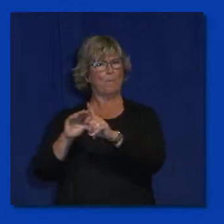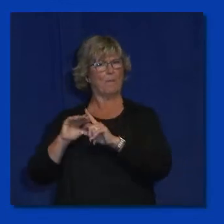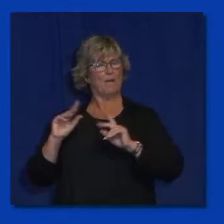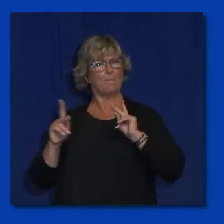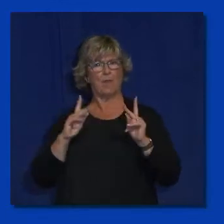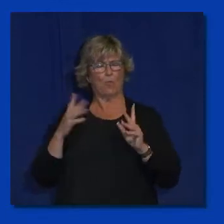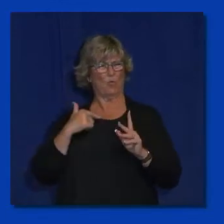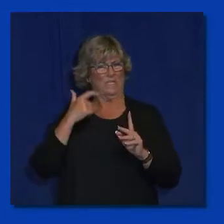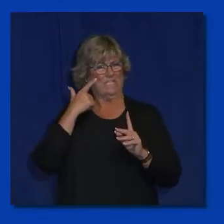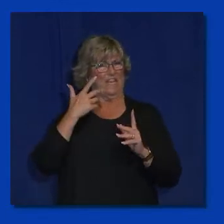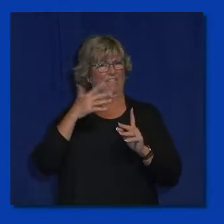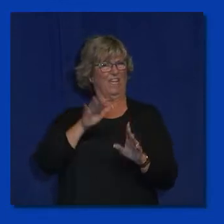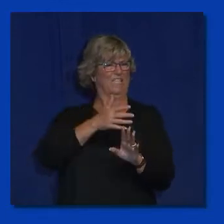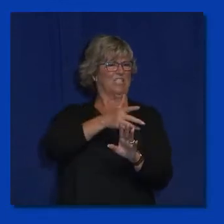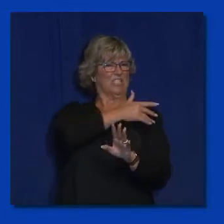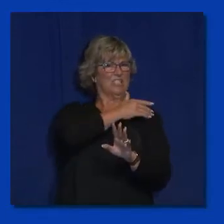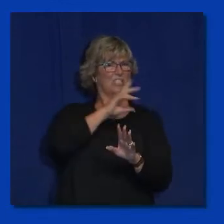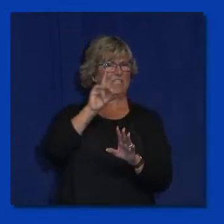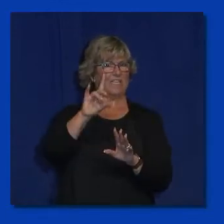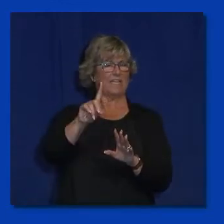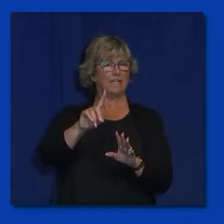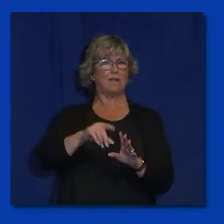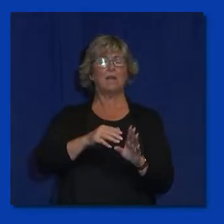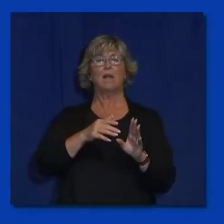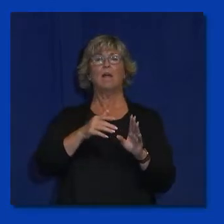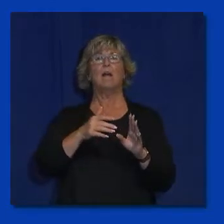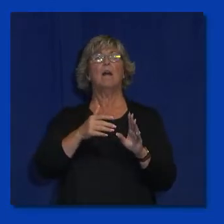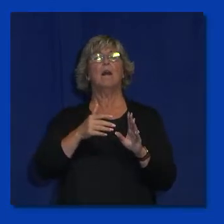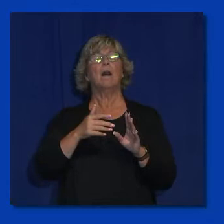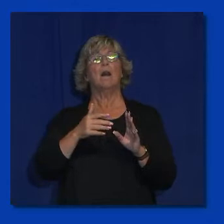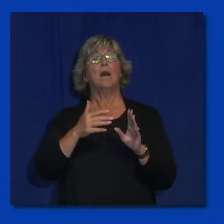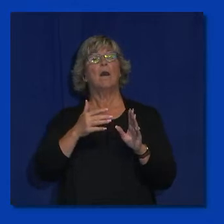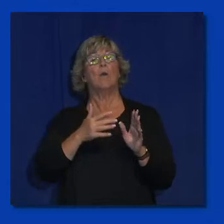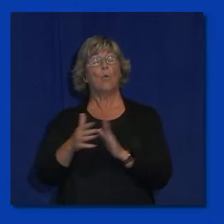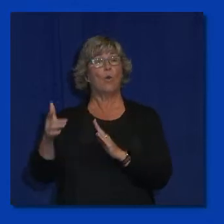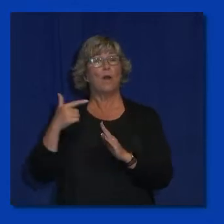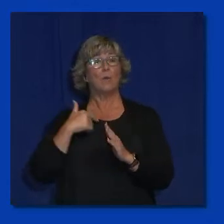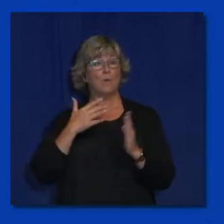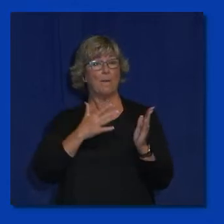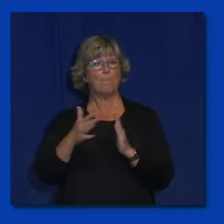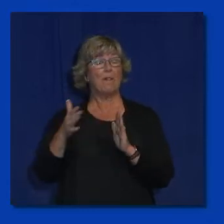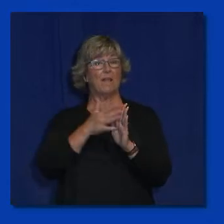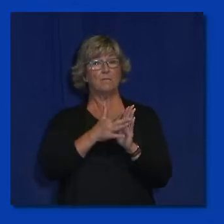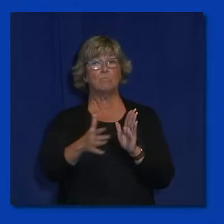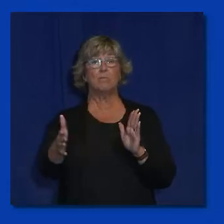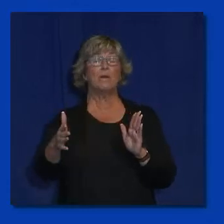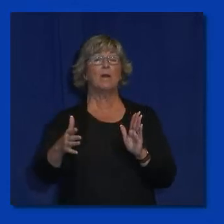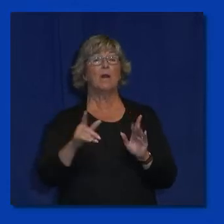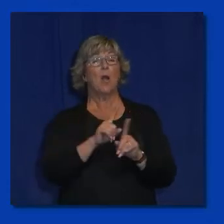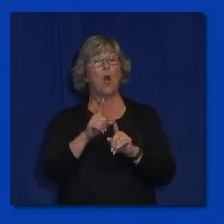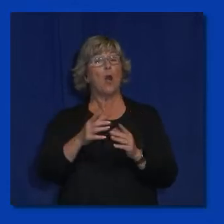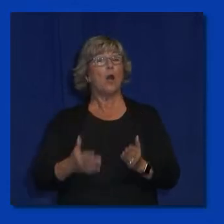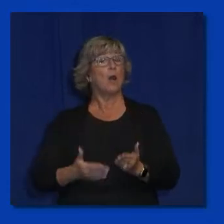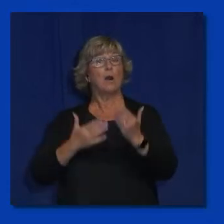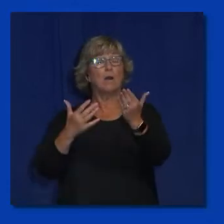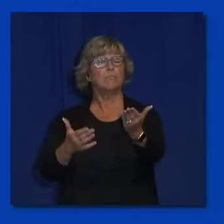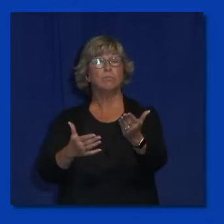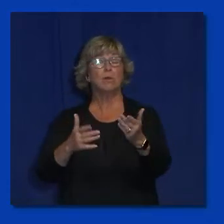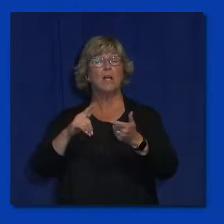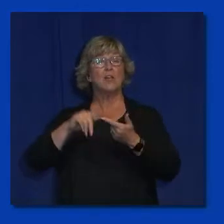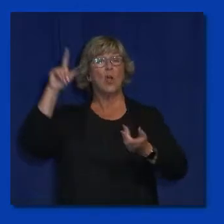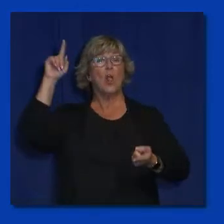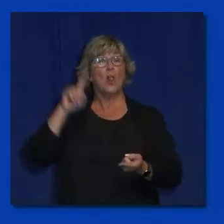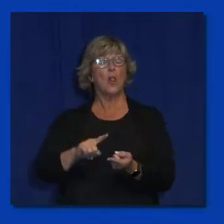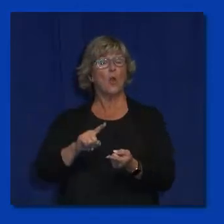of what we just did and what we are proposing moving forward. We're also proposing, as it relates to lowering